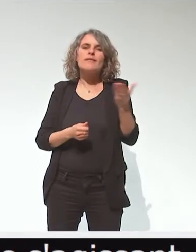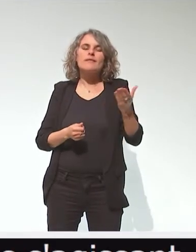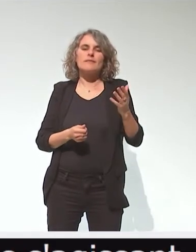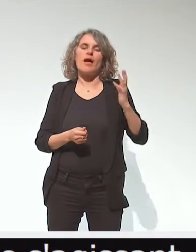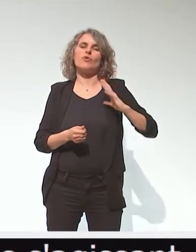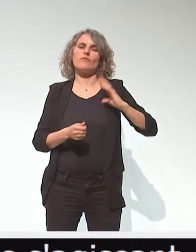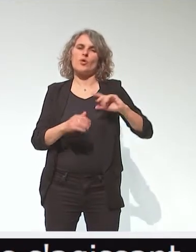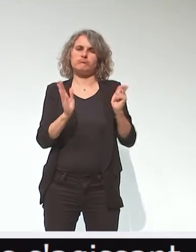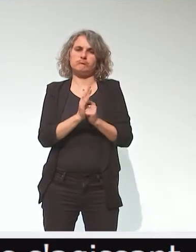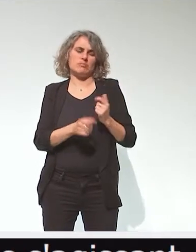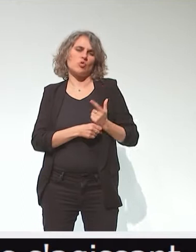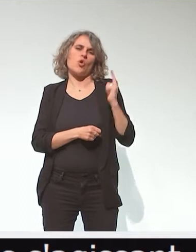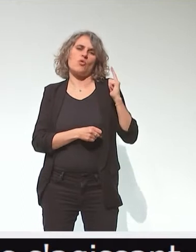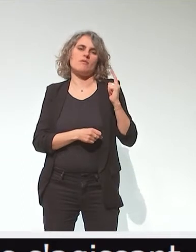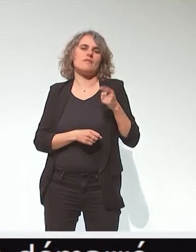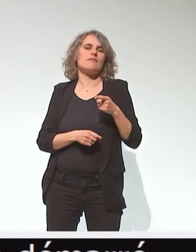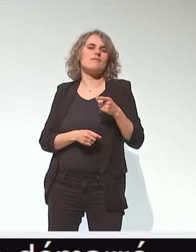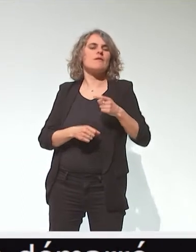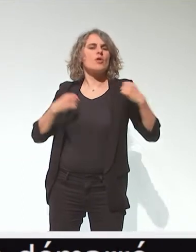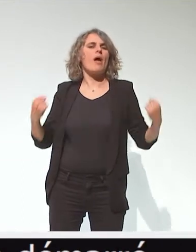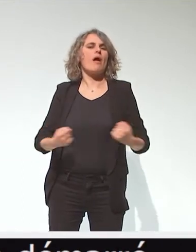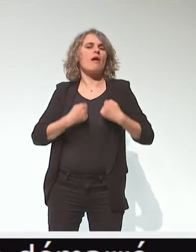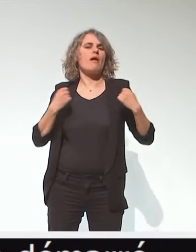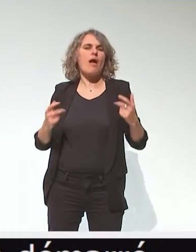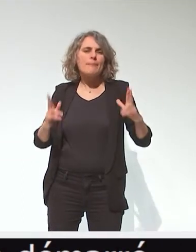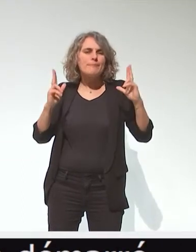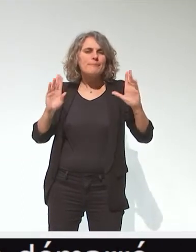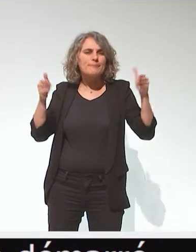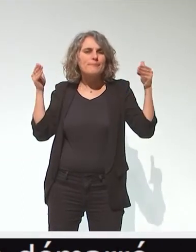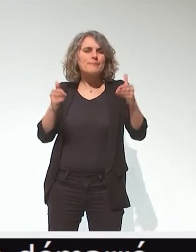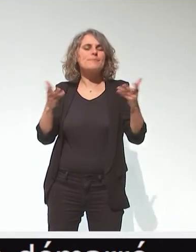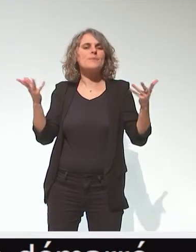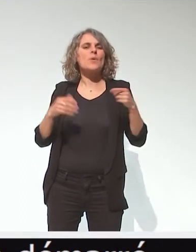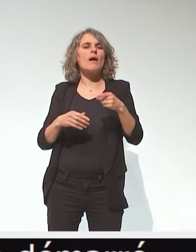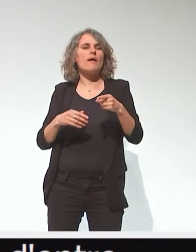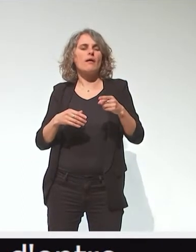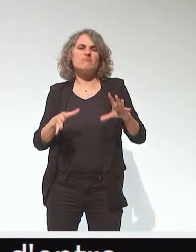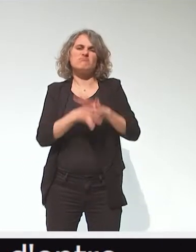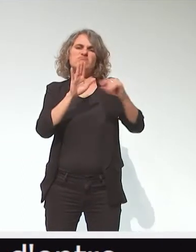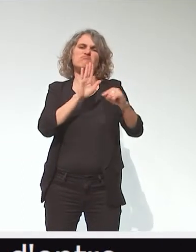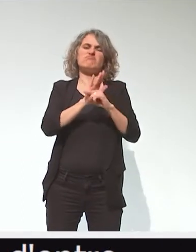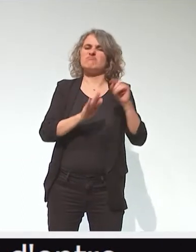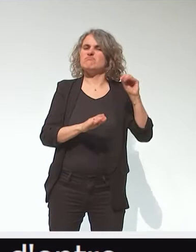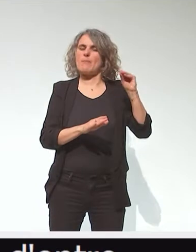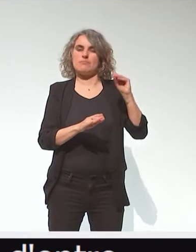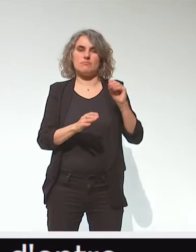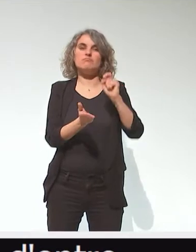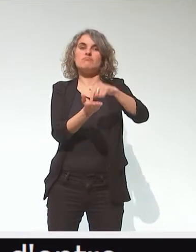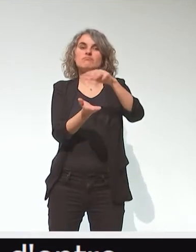which focused on combating stereotypes in employment. And one of the main activities of this campaign